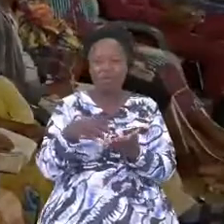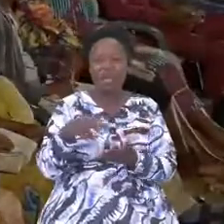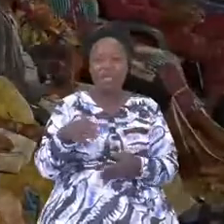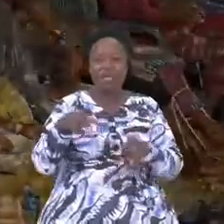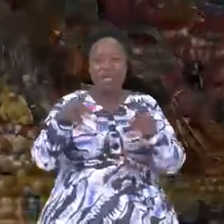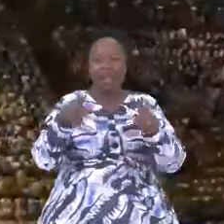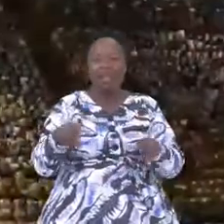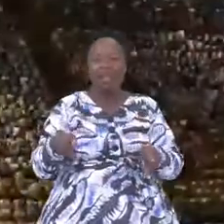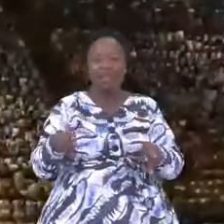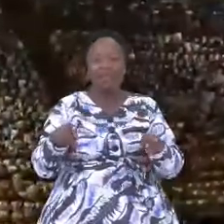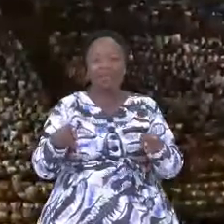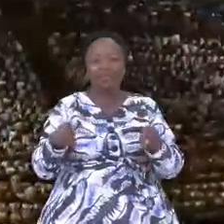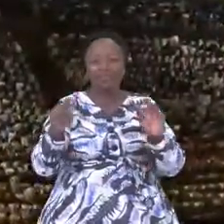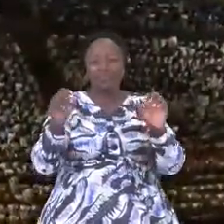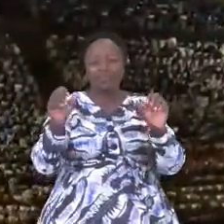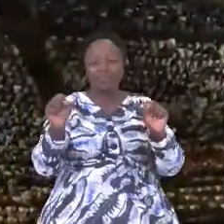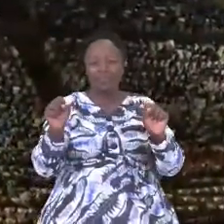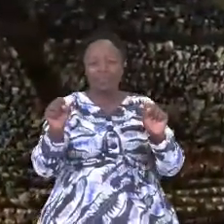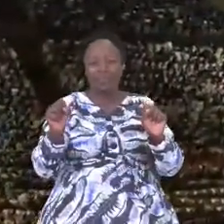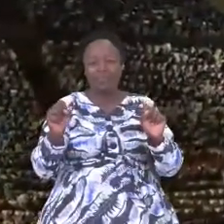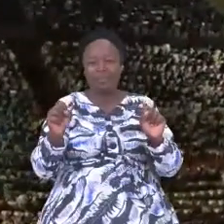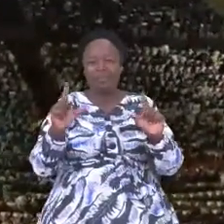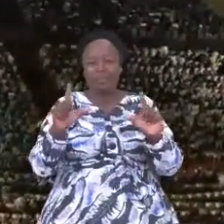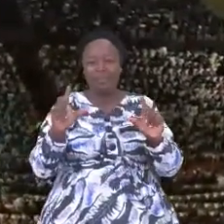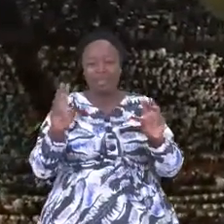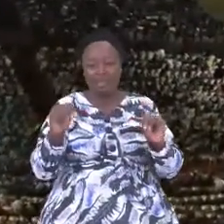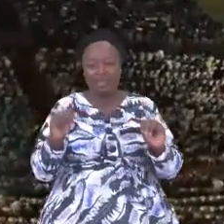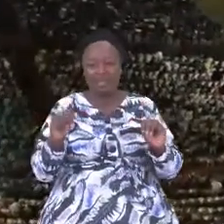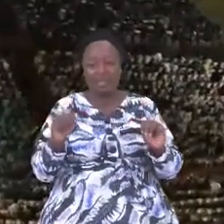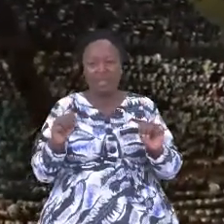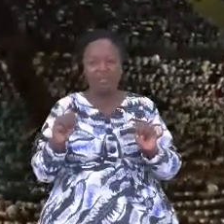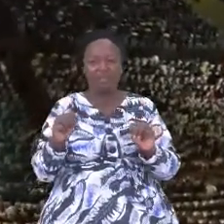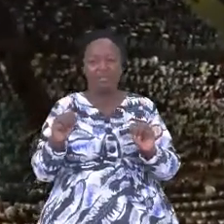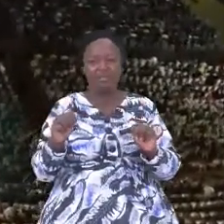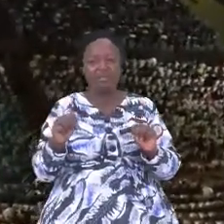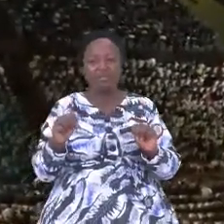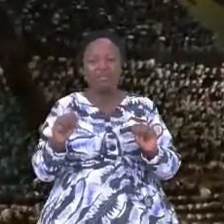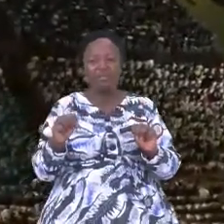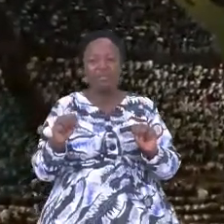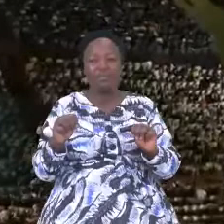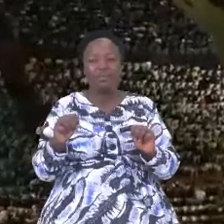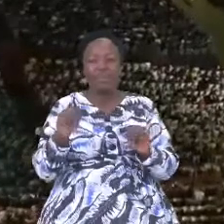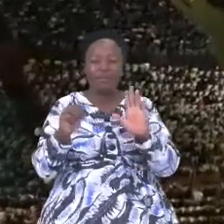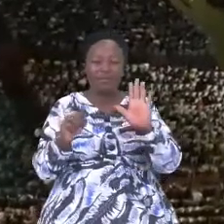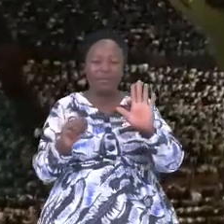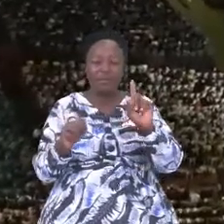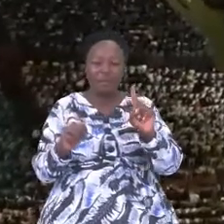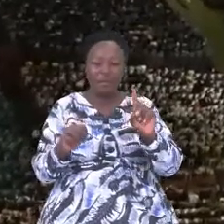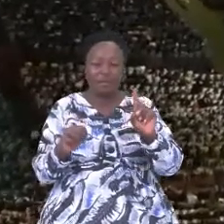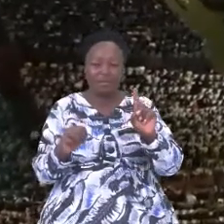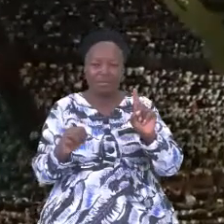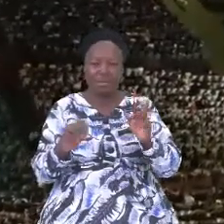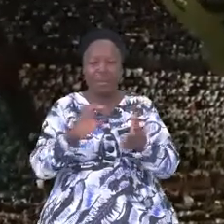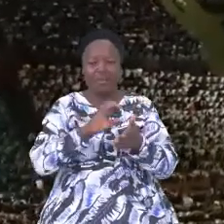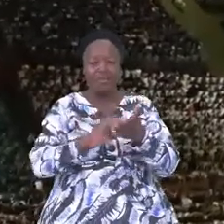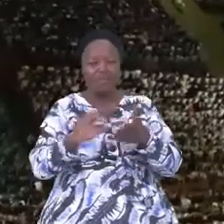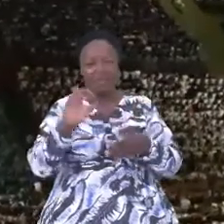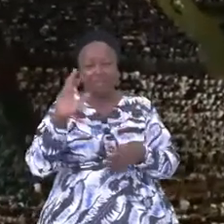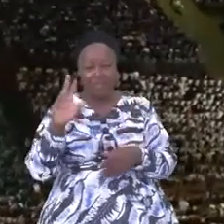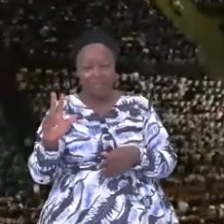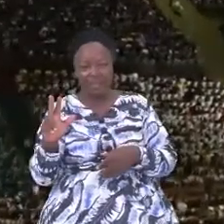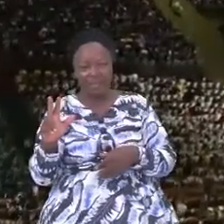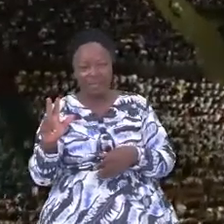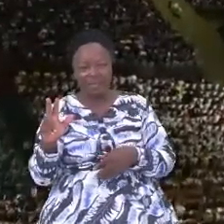reading from verse 3. Psalm 51. We're looking at verse 3. "For I acknowledge